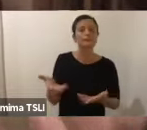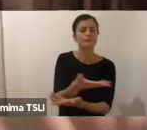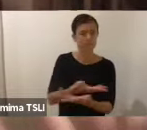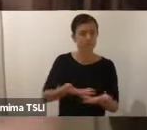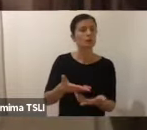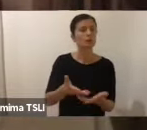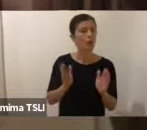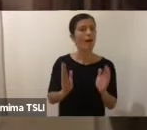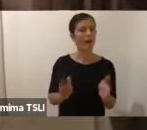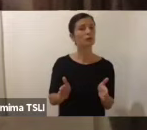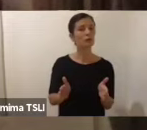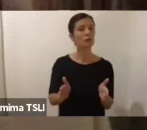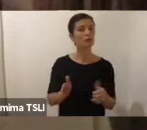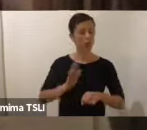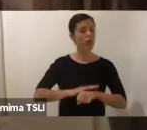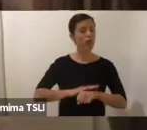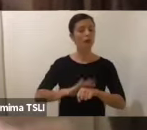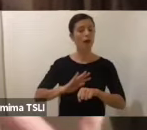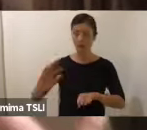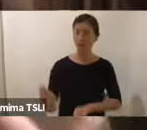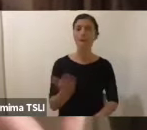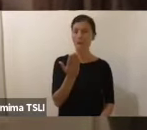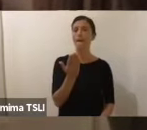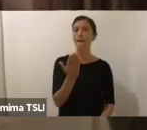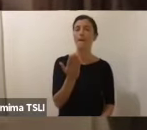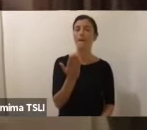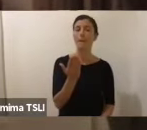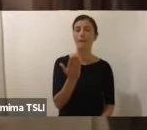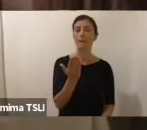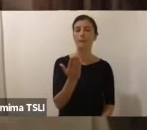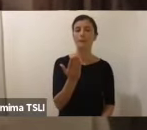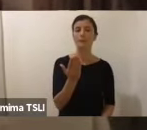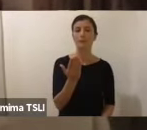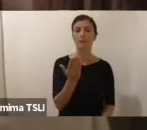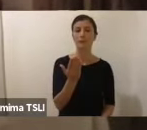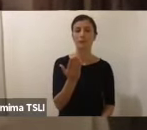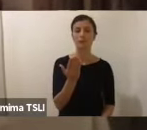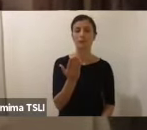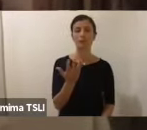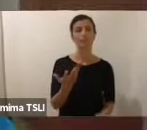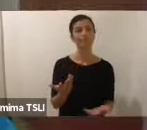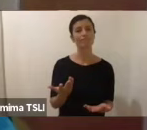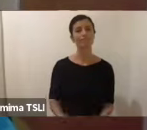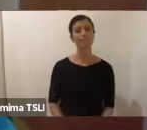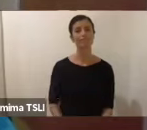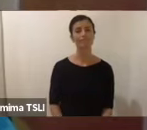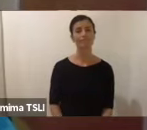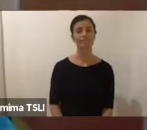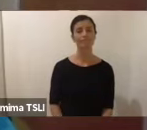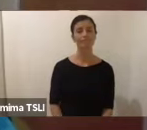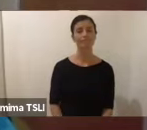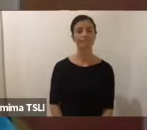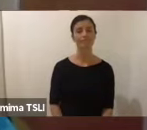has come to be under discussion uh uh but uh it's part of a general phenomenon you know yeah